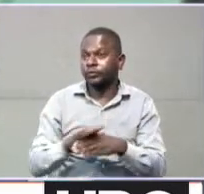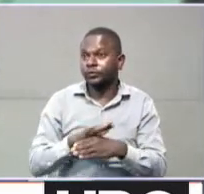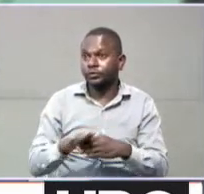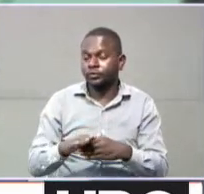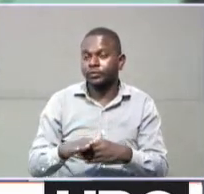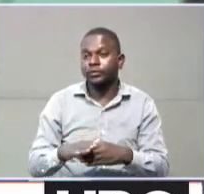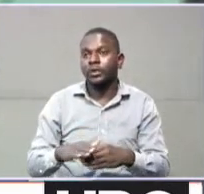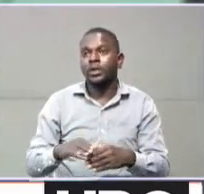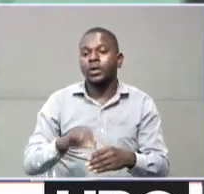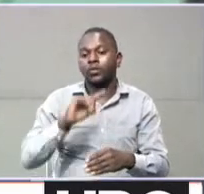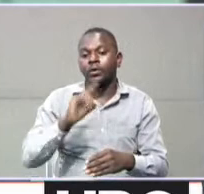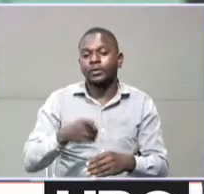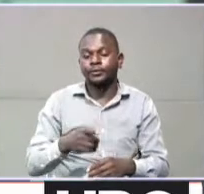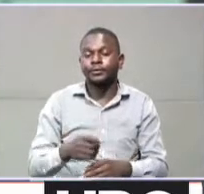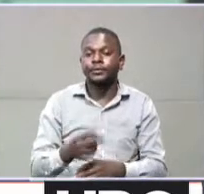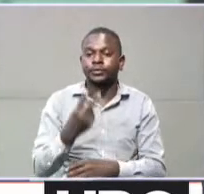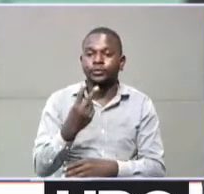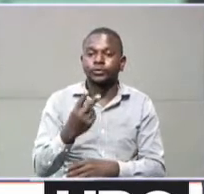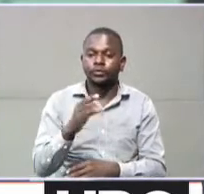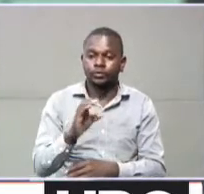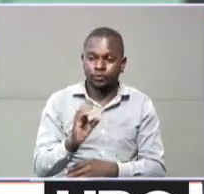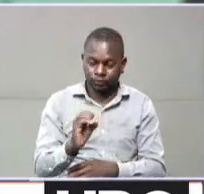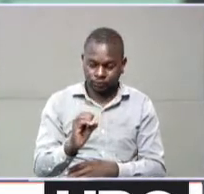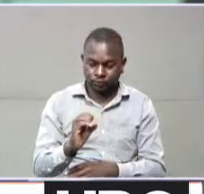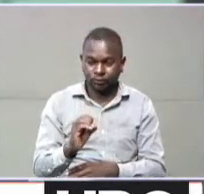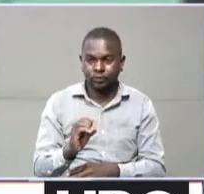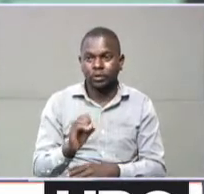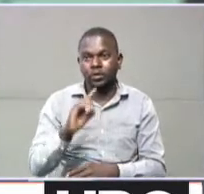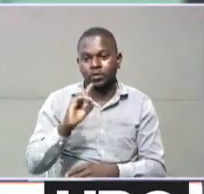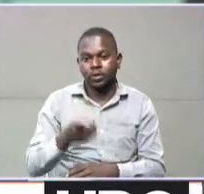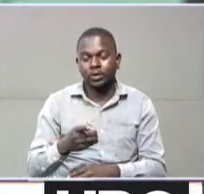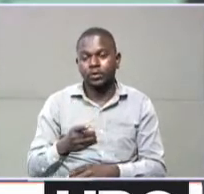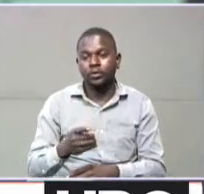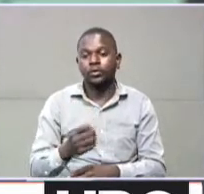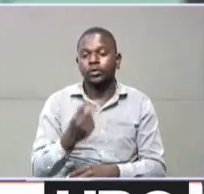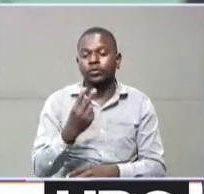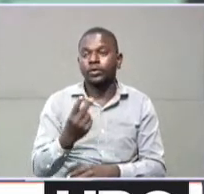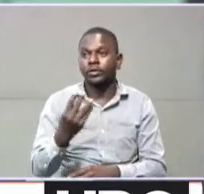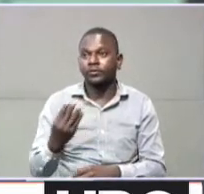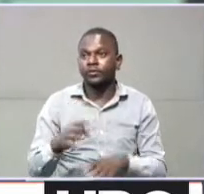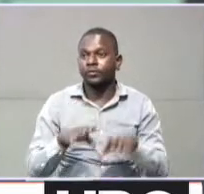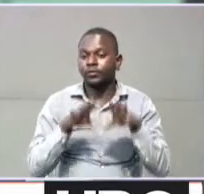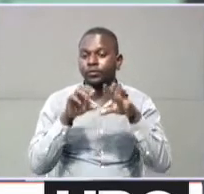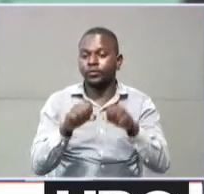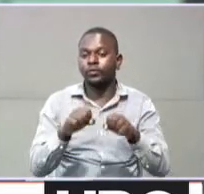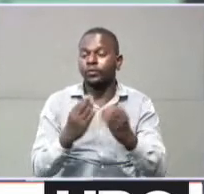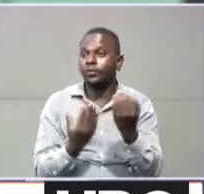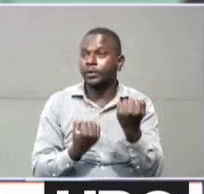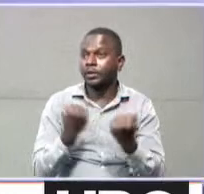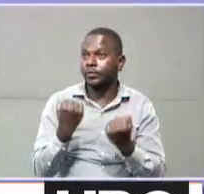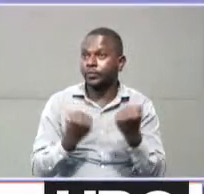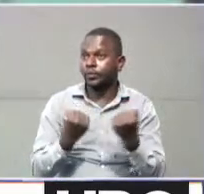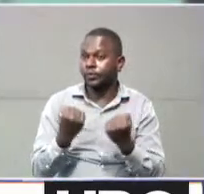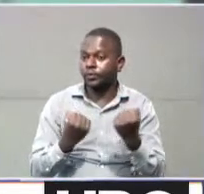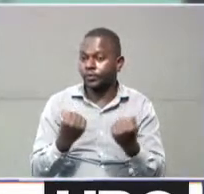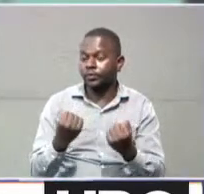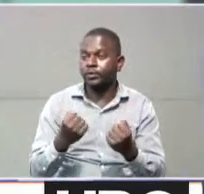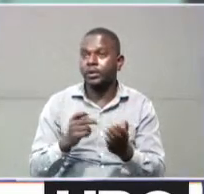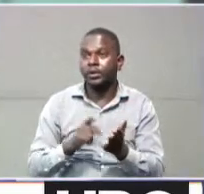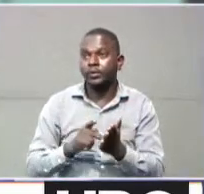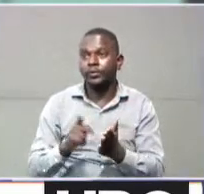total of 120 out of 1024 impounded vehicles had been